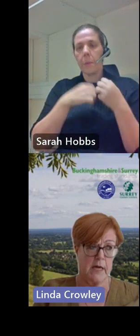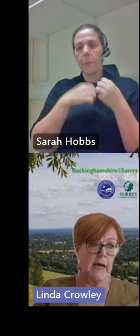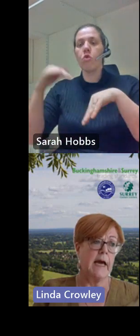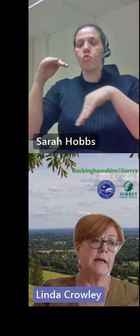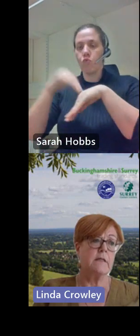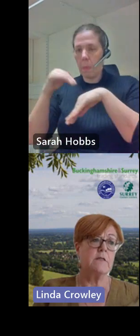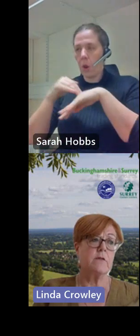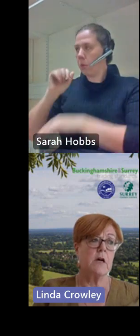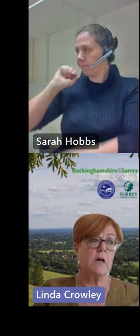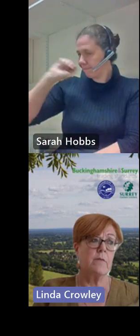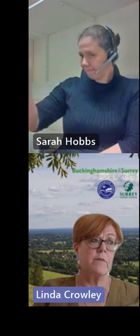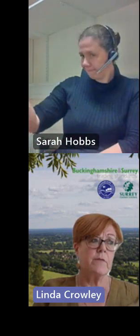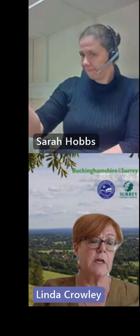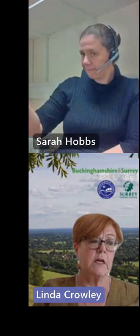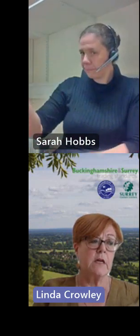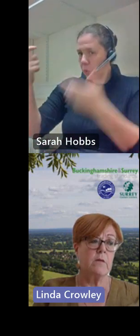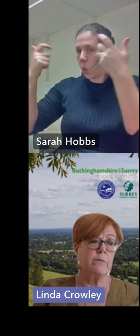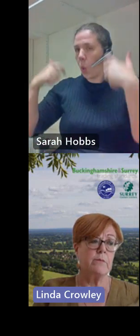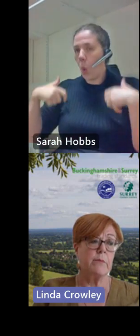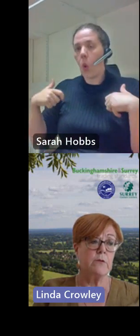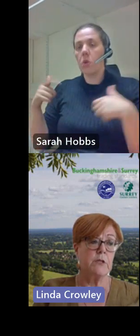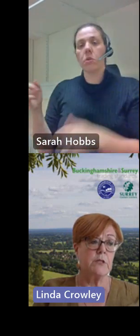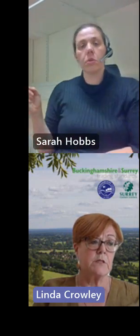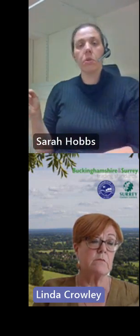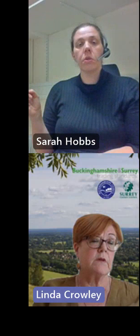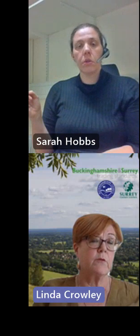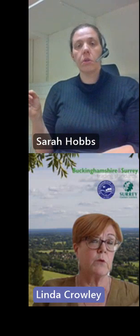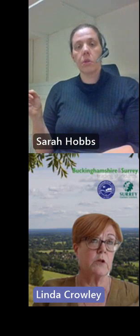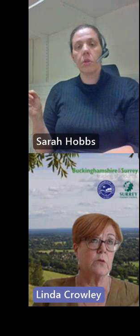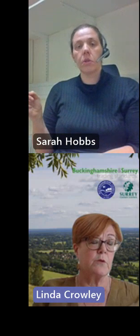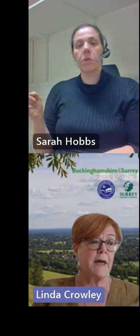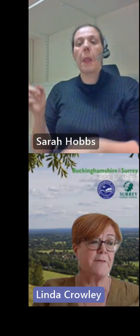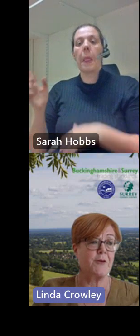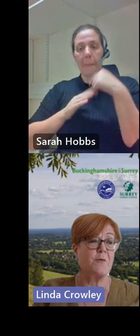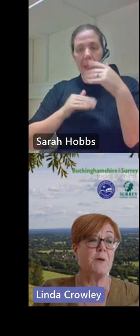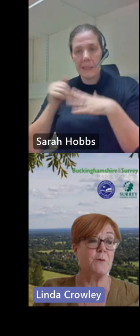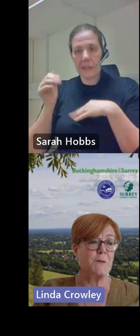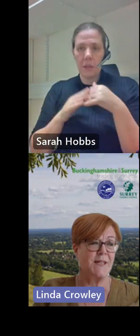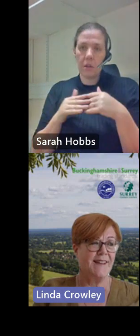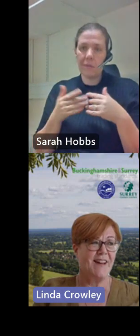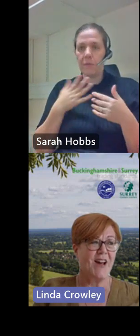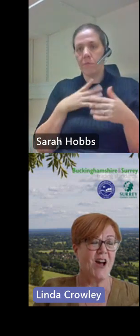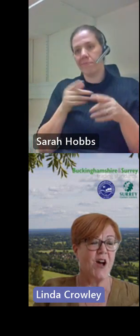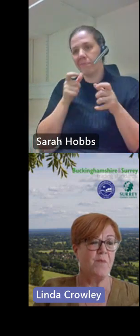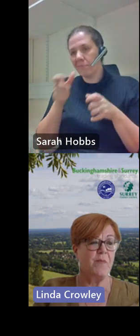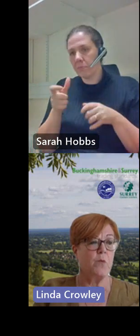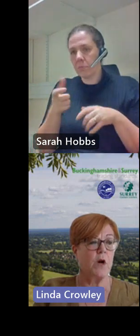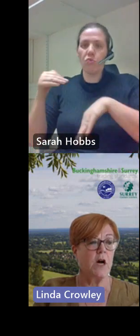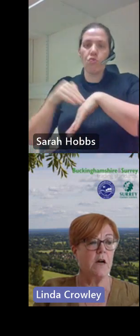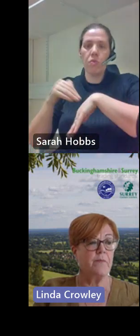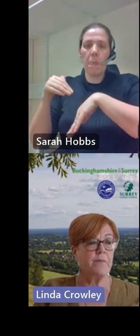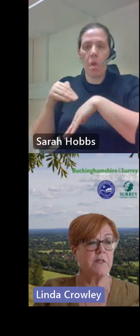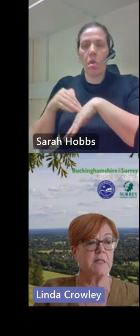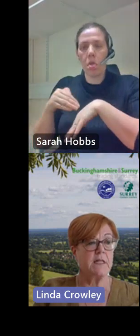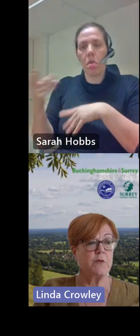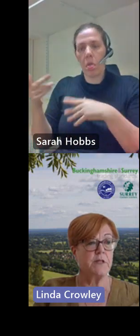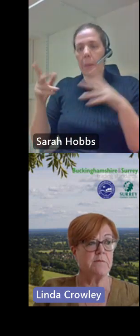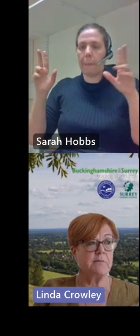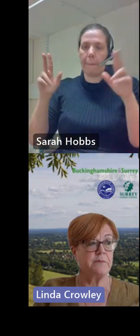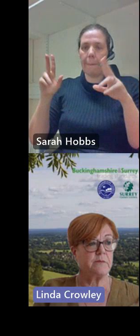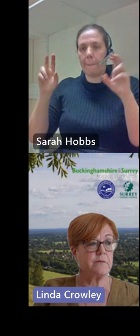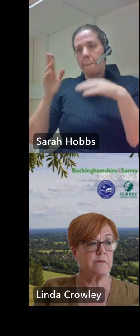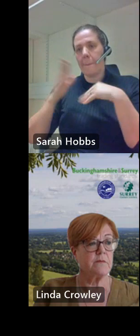prosecution, and the builders, if you want to call them that, the criminals, were